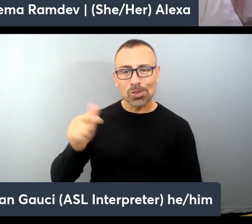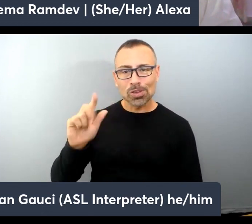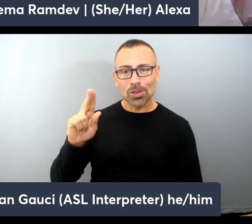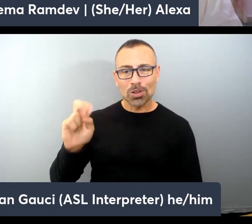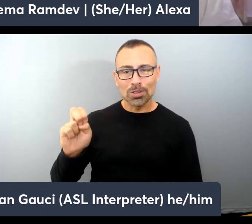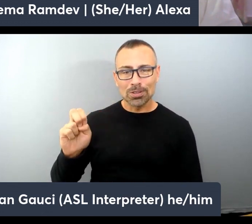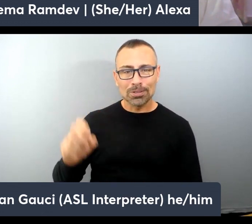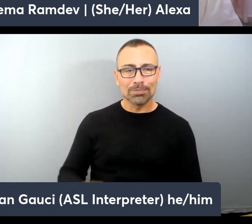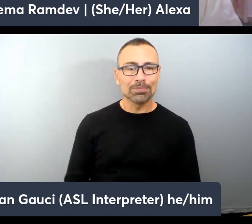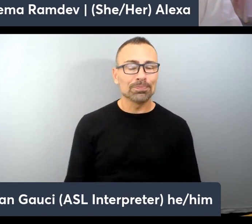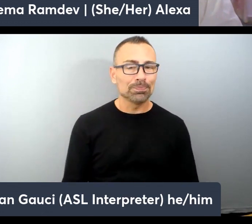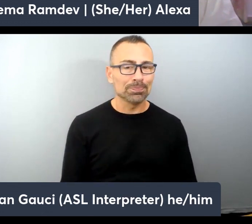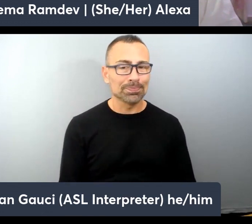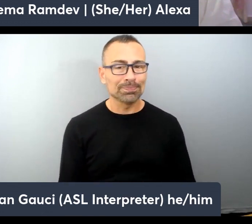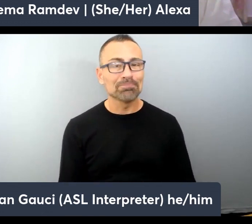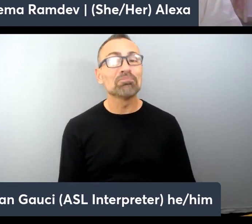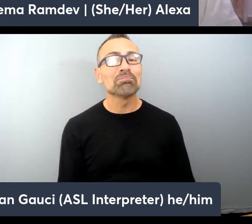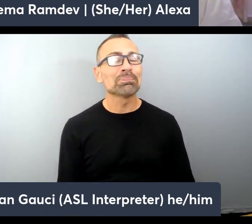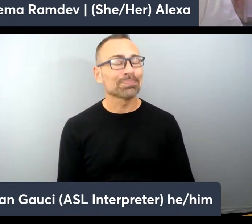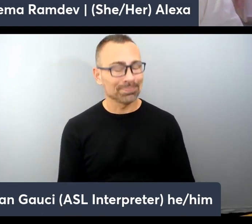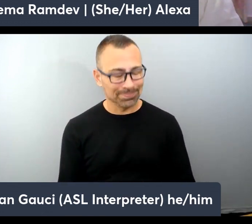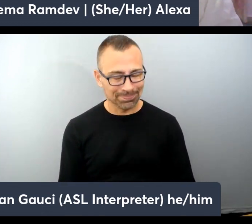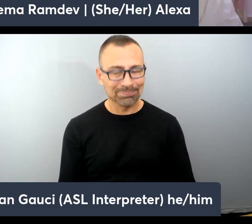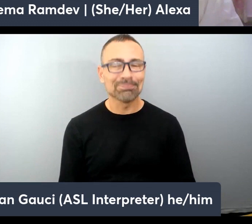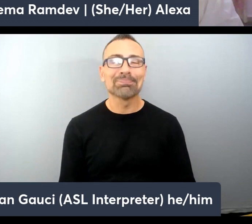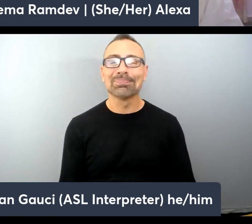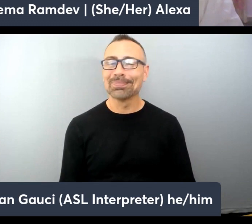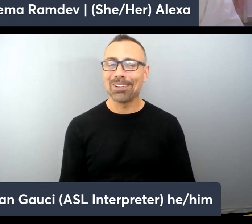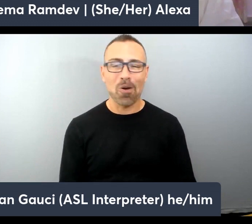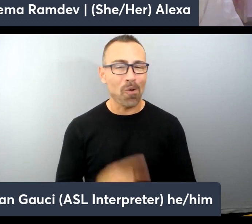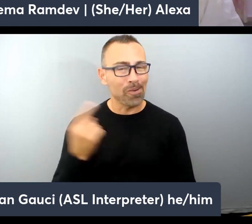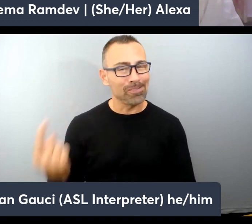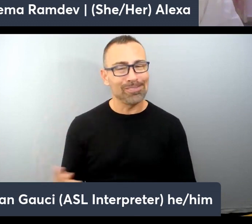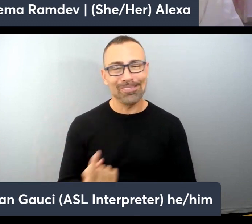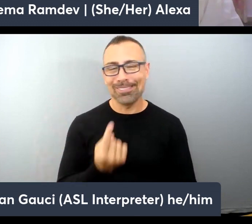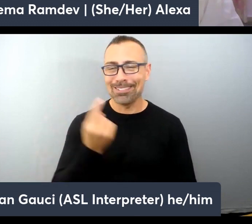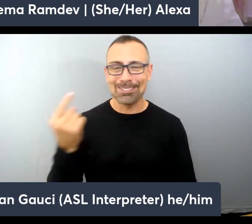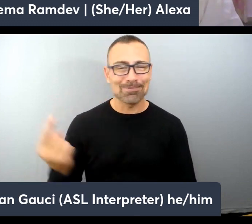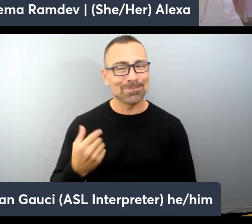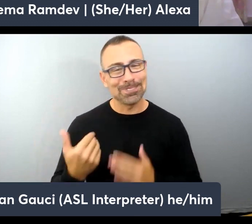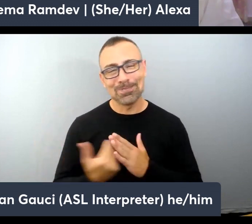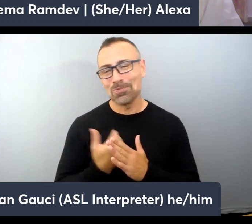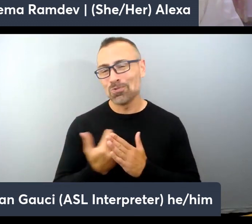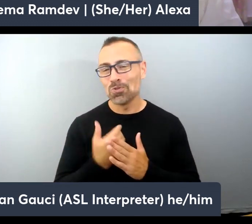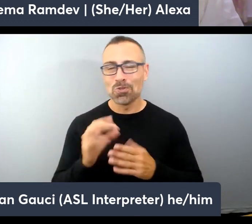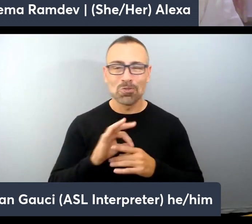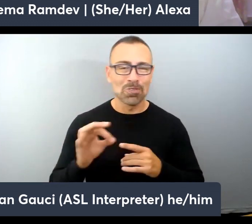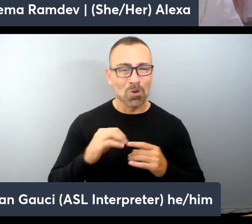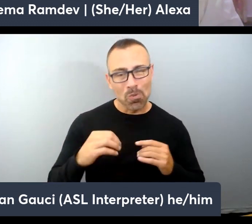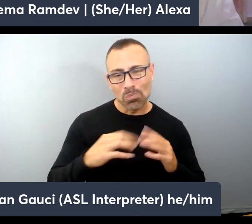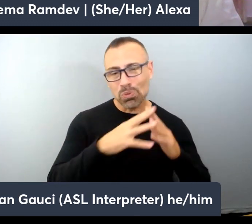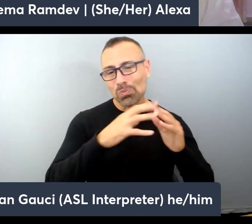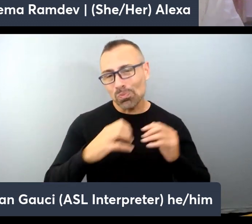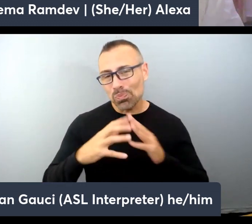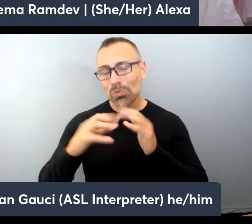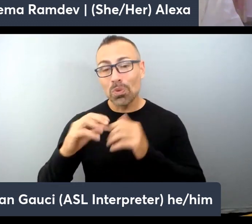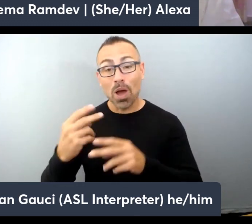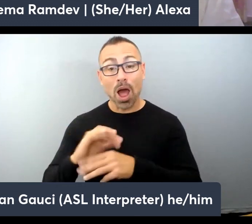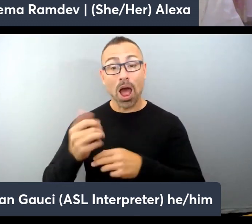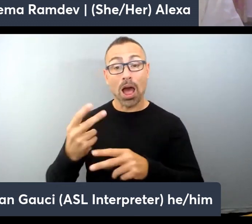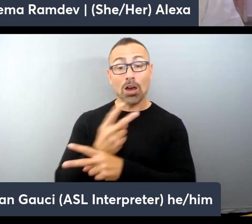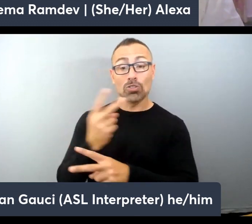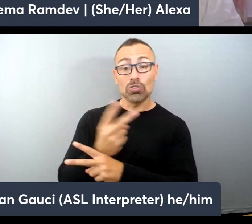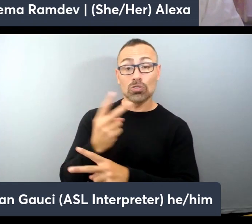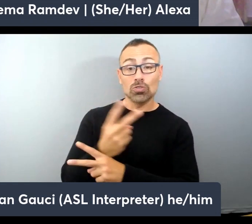We're launching new features all the time. The best place to track new feature announcements is, of course, the